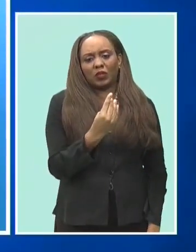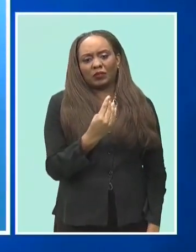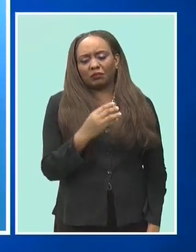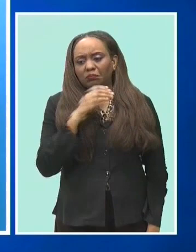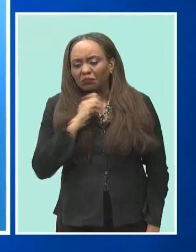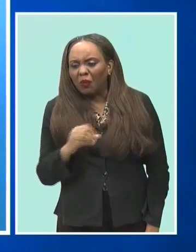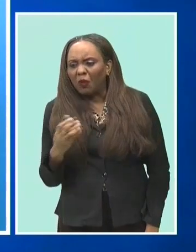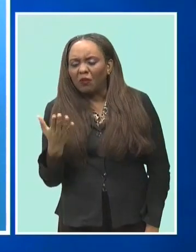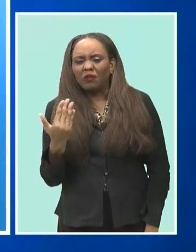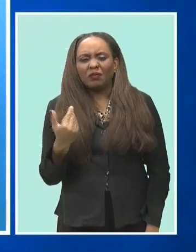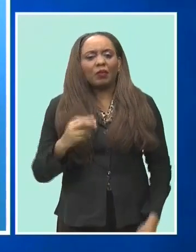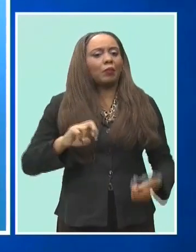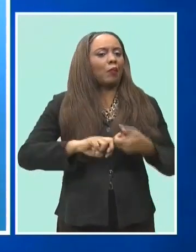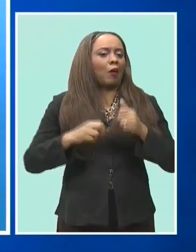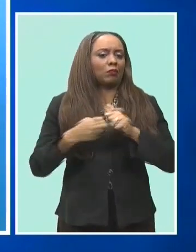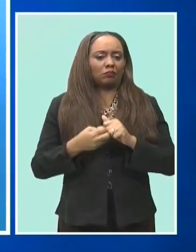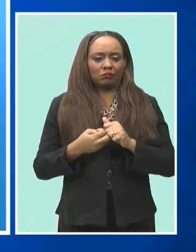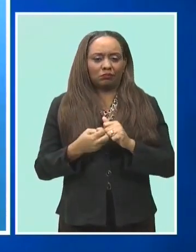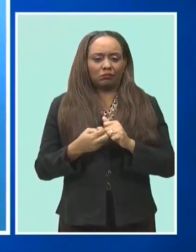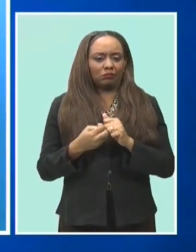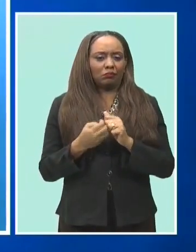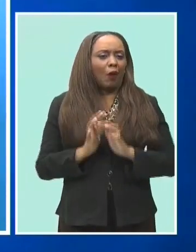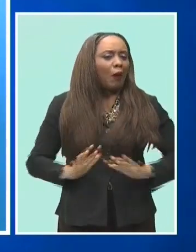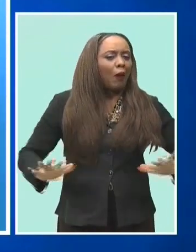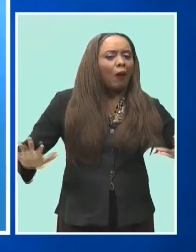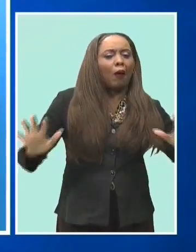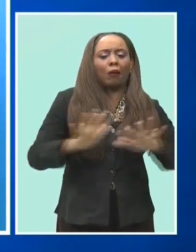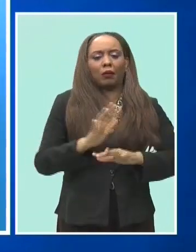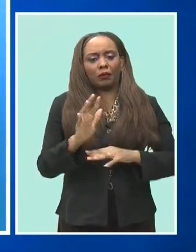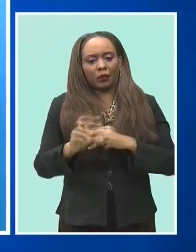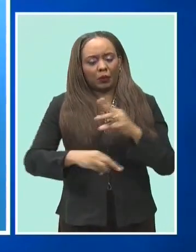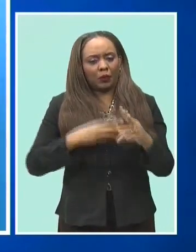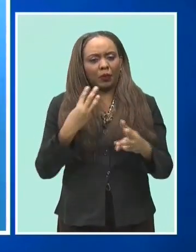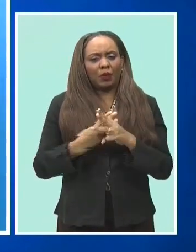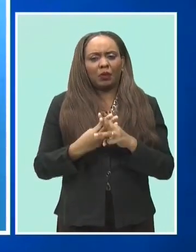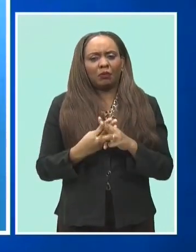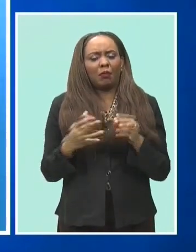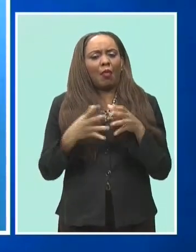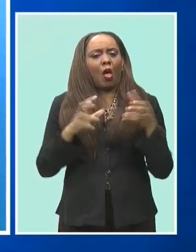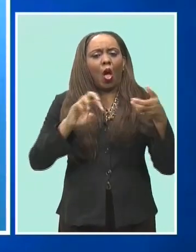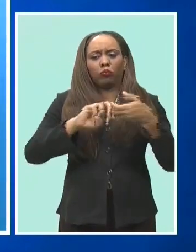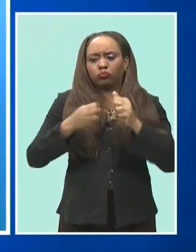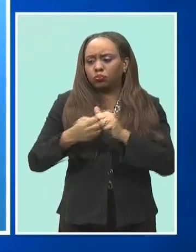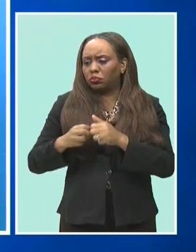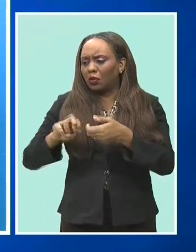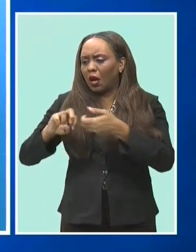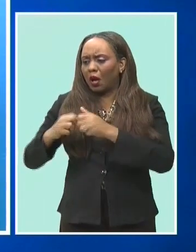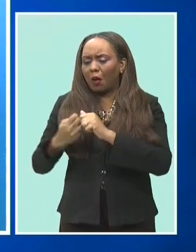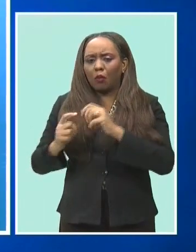the problem age group worldwide. We are having issues, and in my